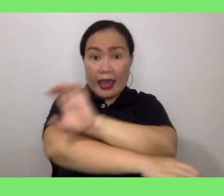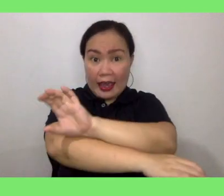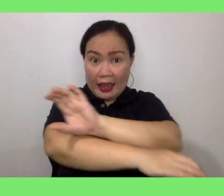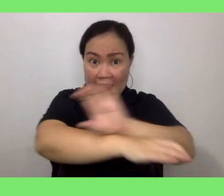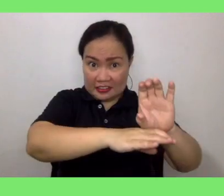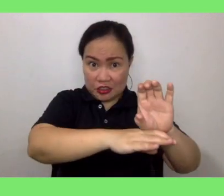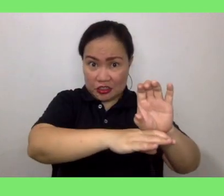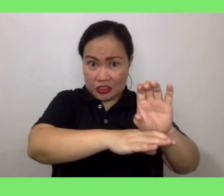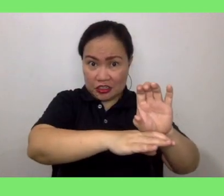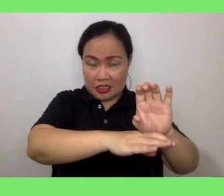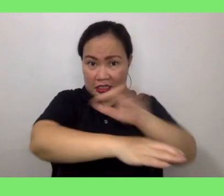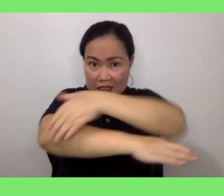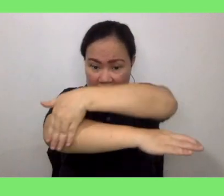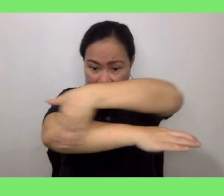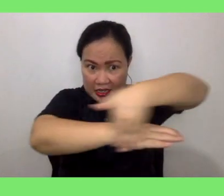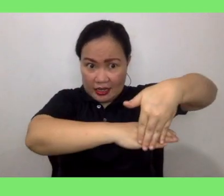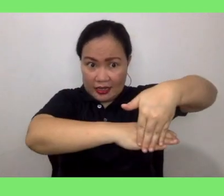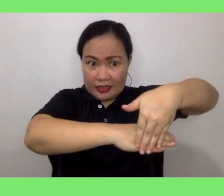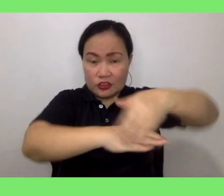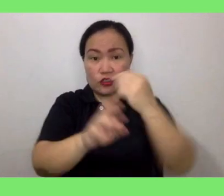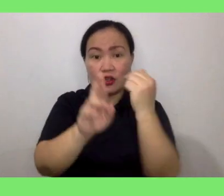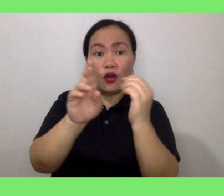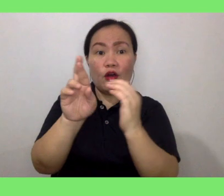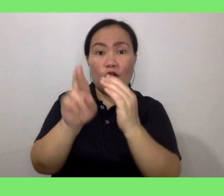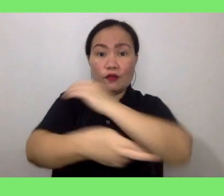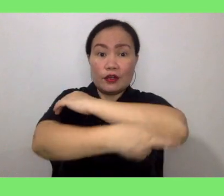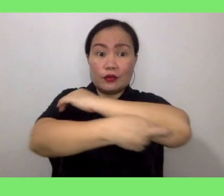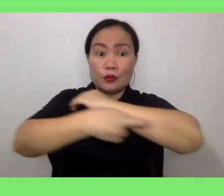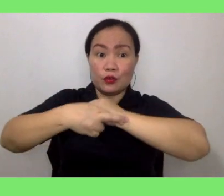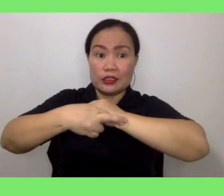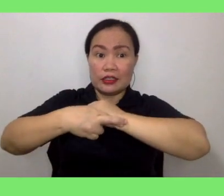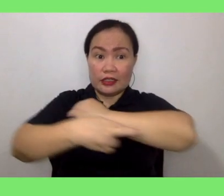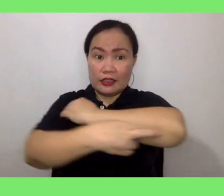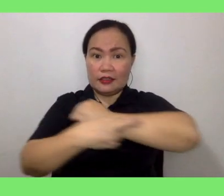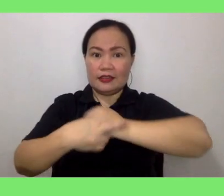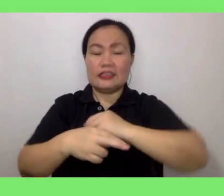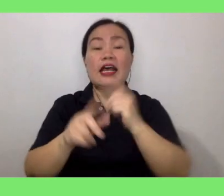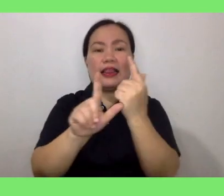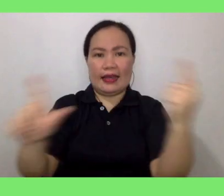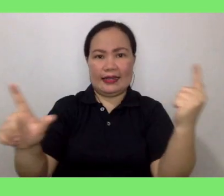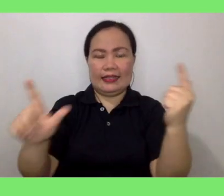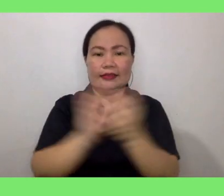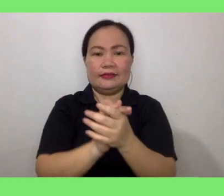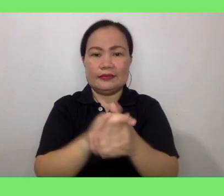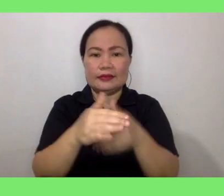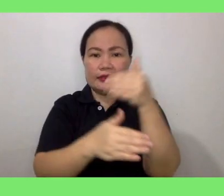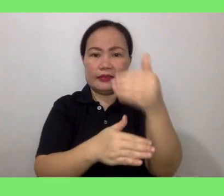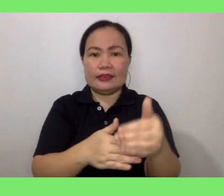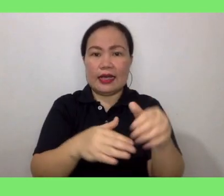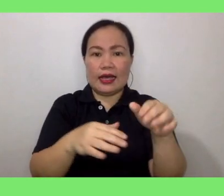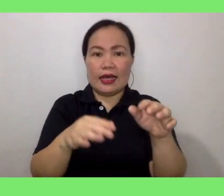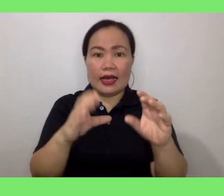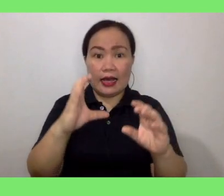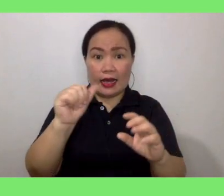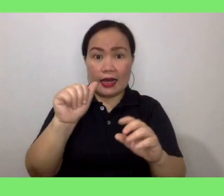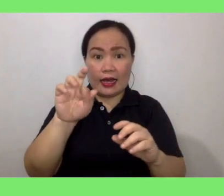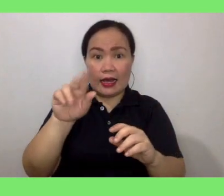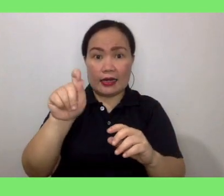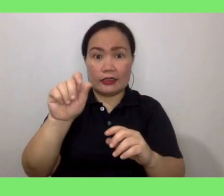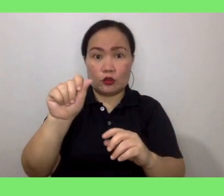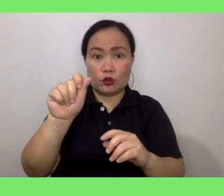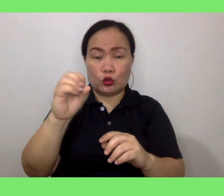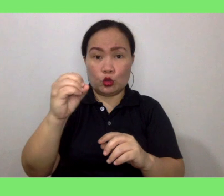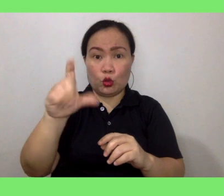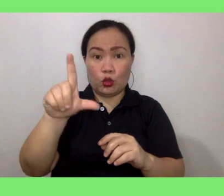edge. Okay? Ibig sabihin gilid. Okay? Gilid ng ruler. So, that is a line. How about a cartolina? So, yung one